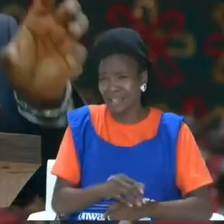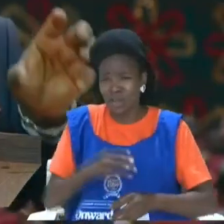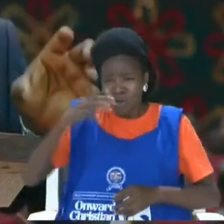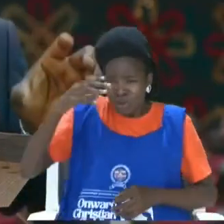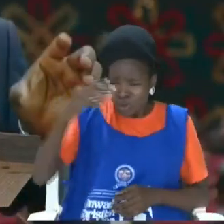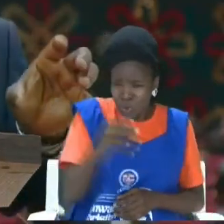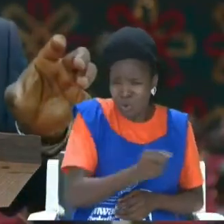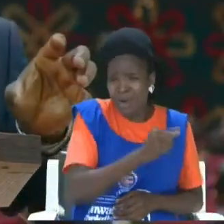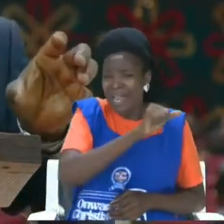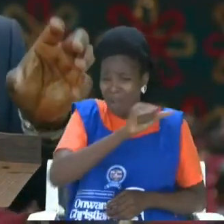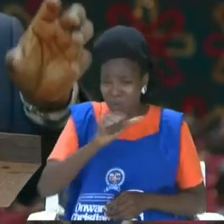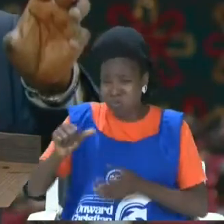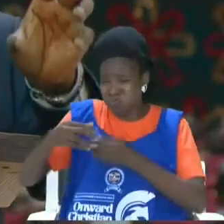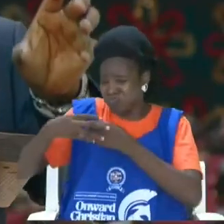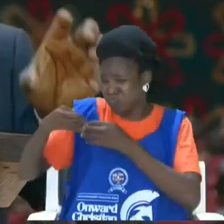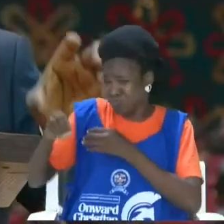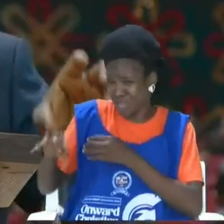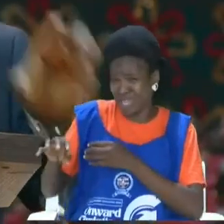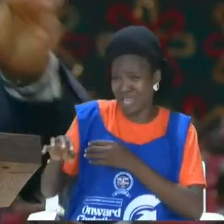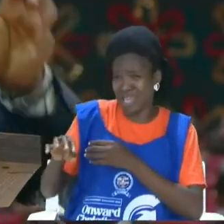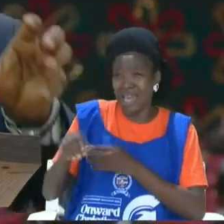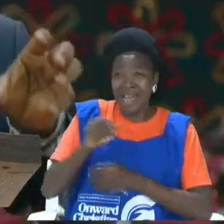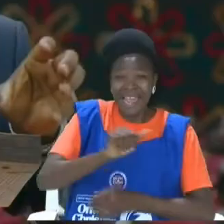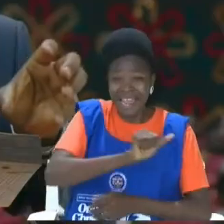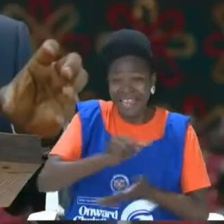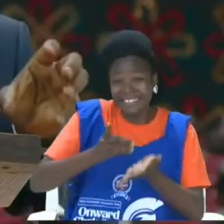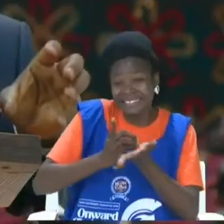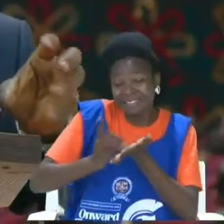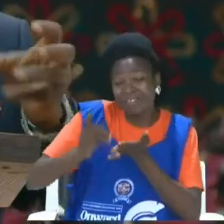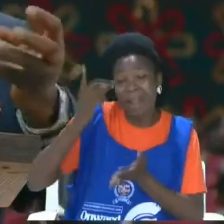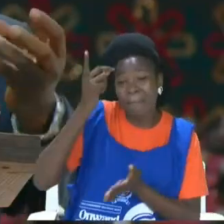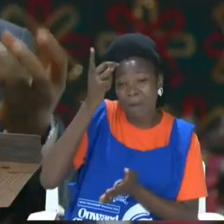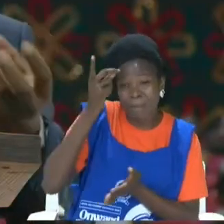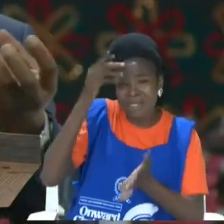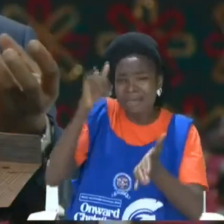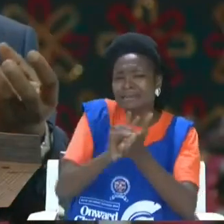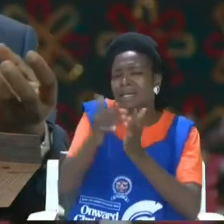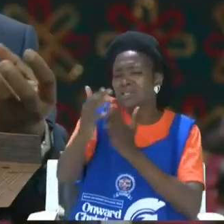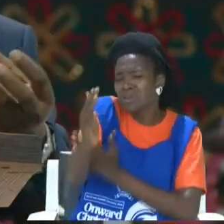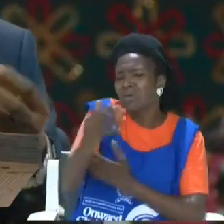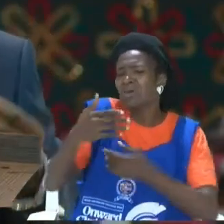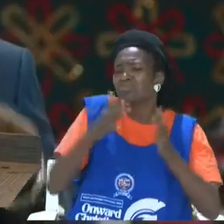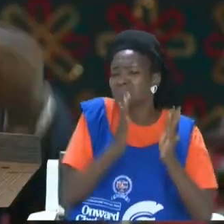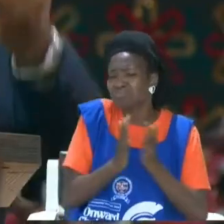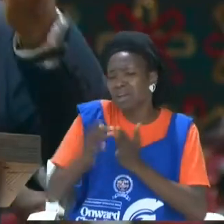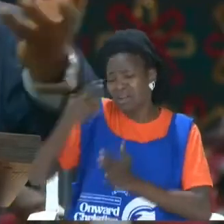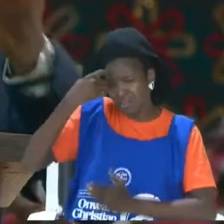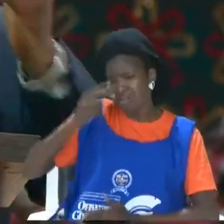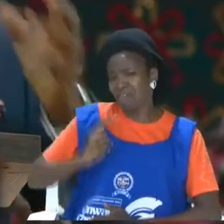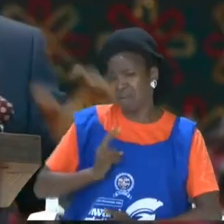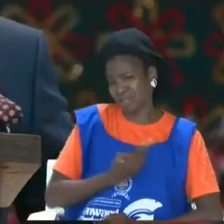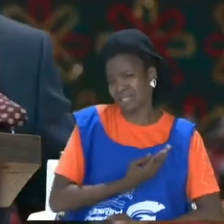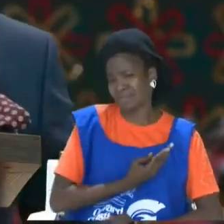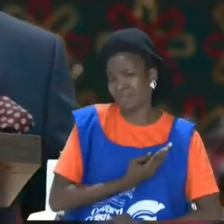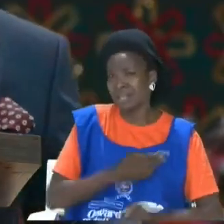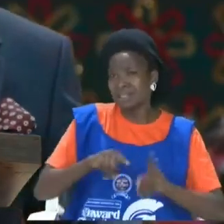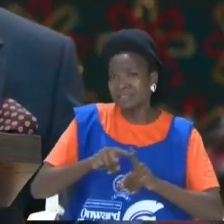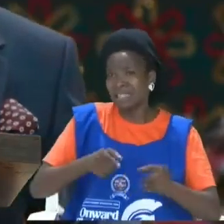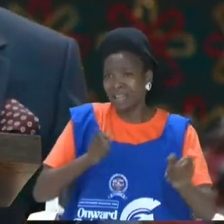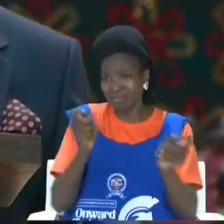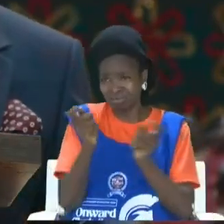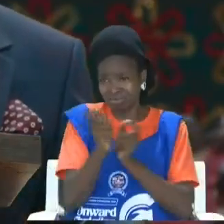away the divine purpose that God made us for and sold a dummy to